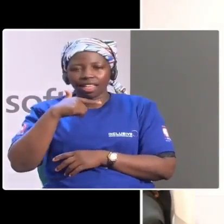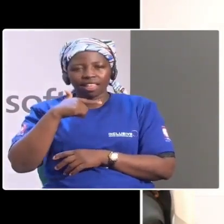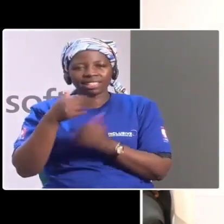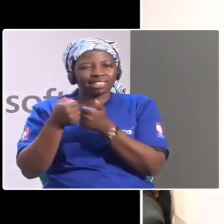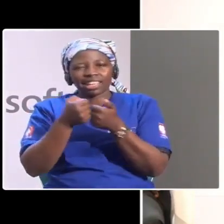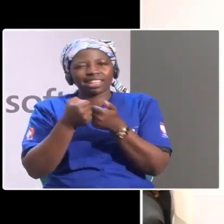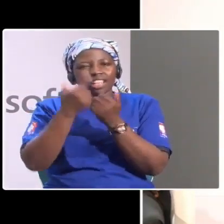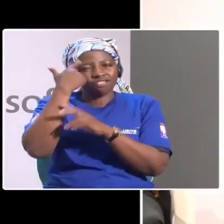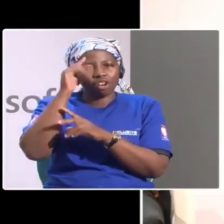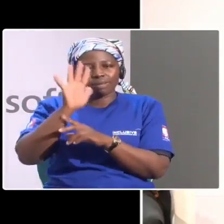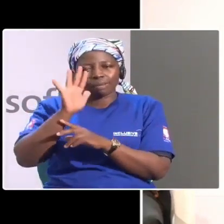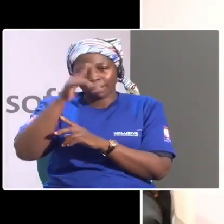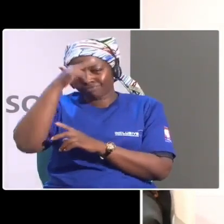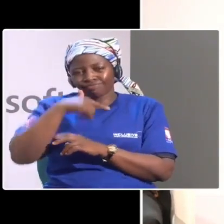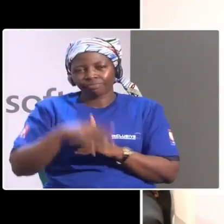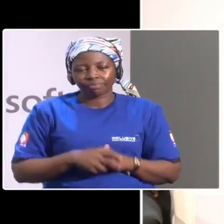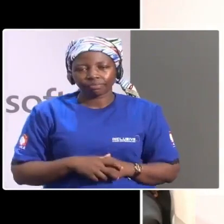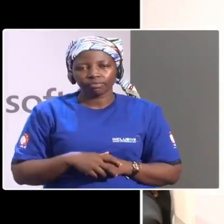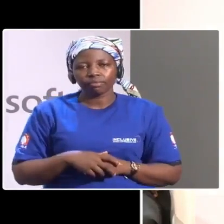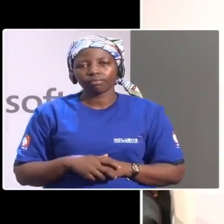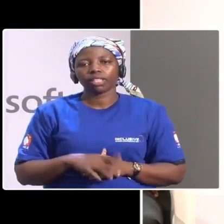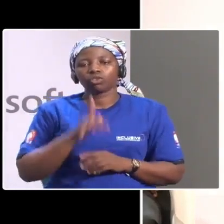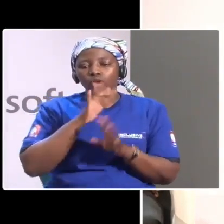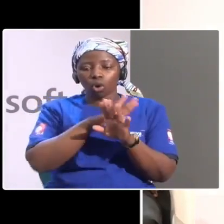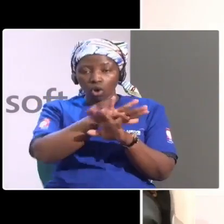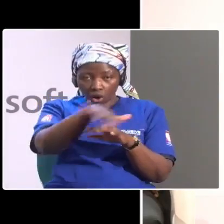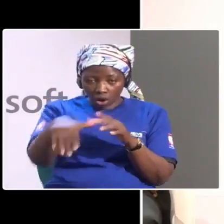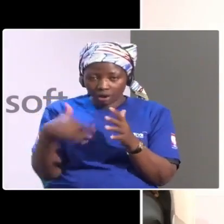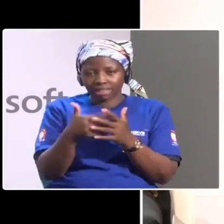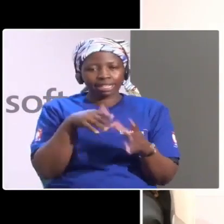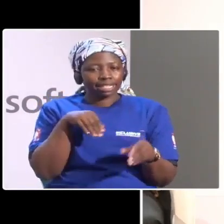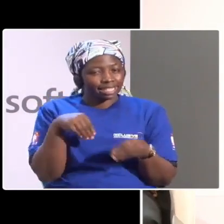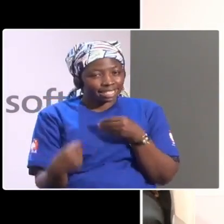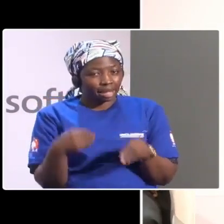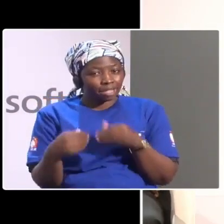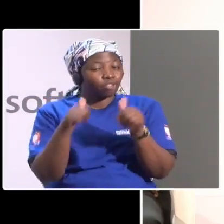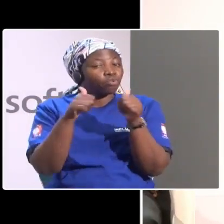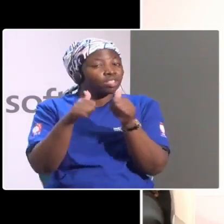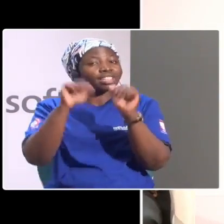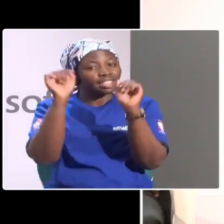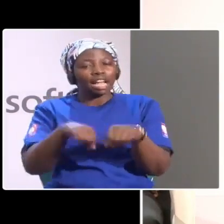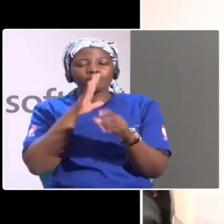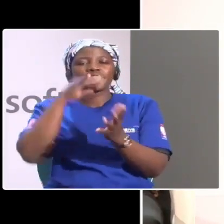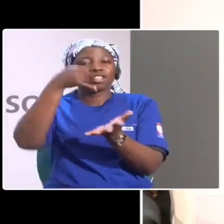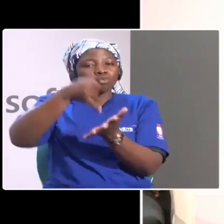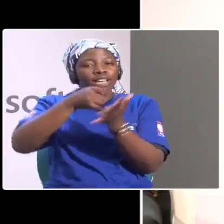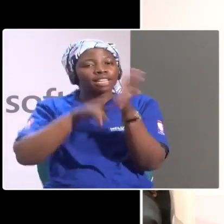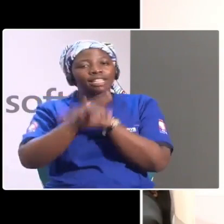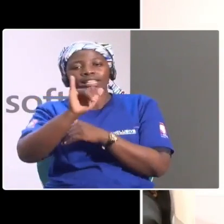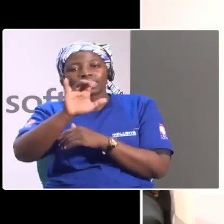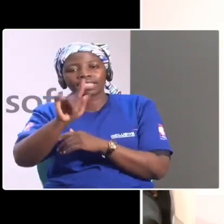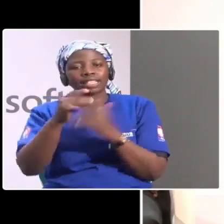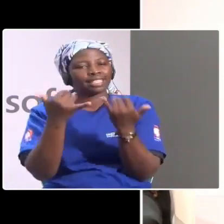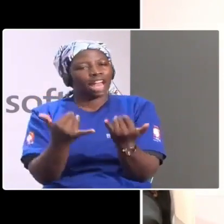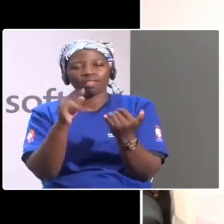or they are impaired in terms of vision. So all disabilities that are possible to be incorporated in ICTs, we have now made